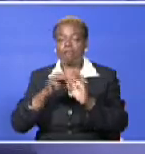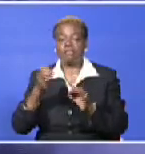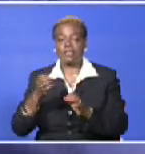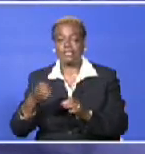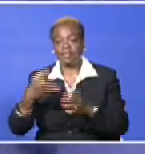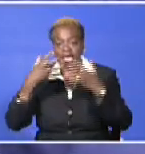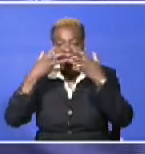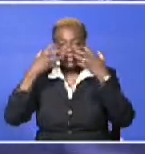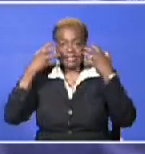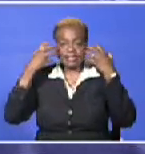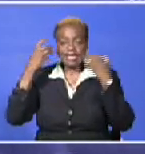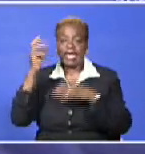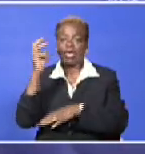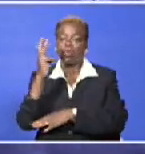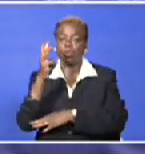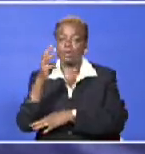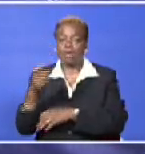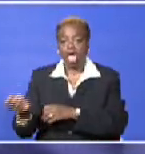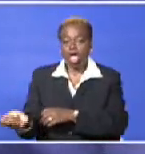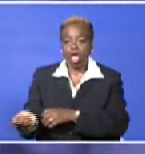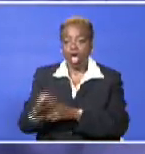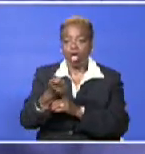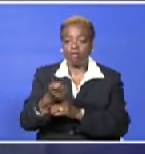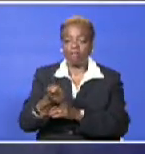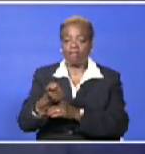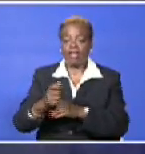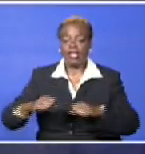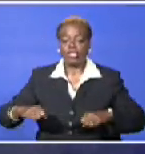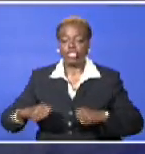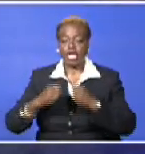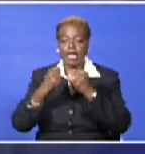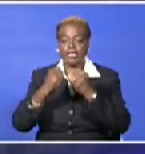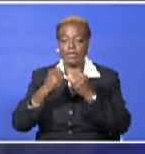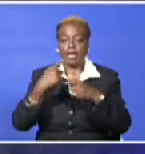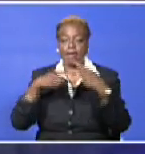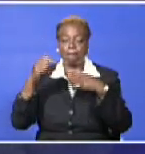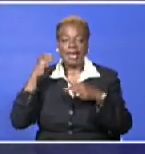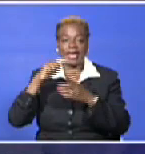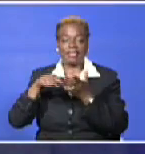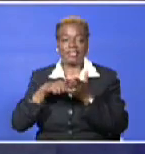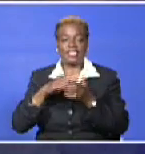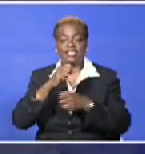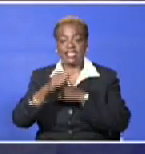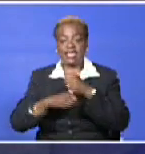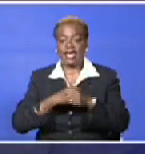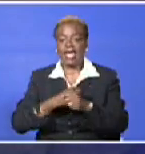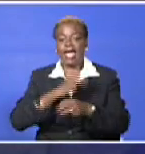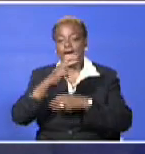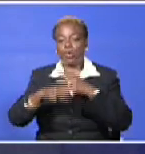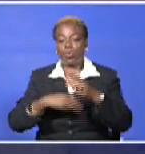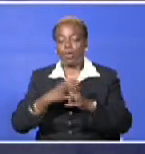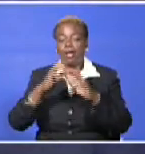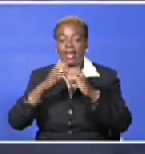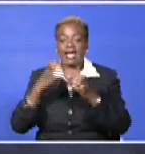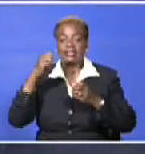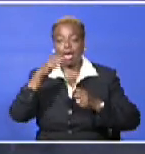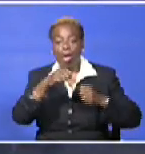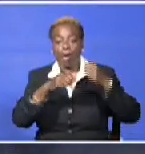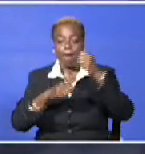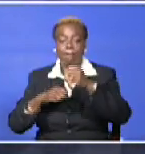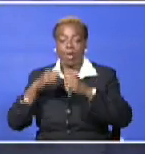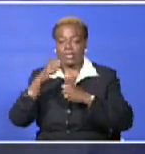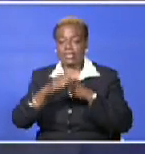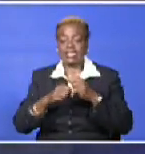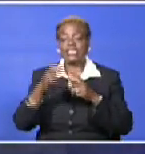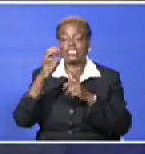Woods Heroes Golf Challenge back again this year. And a potential world-class boxing championship may be on the agenda. We don't know yet, but let's